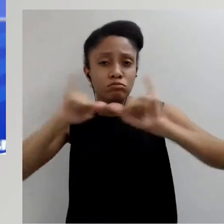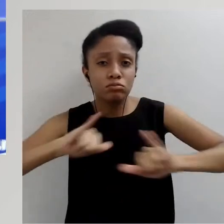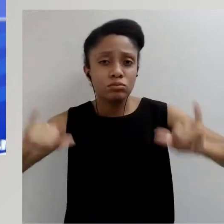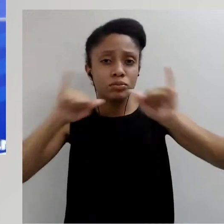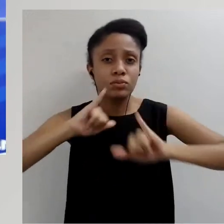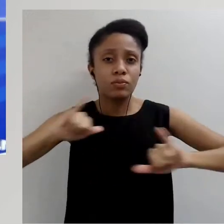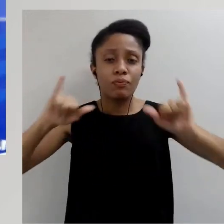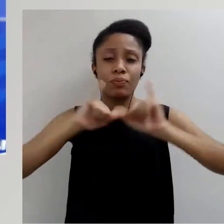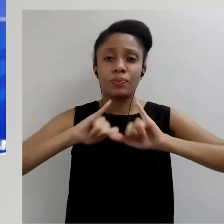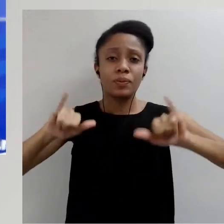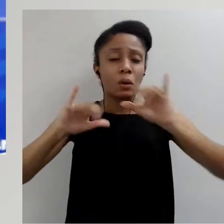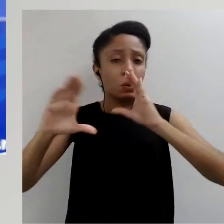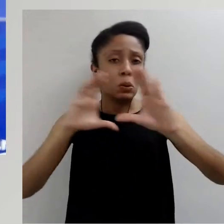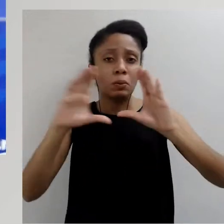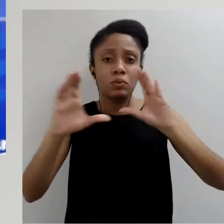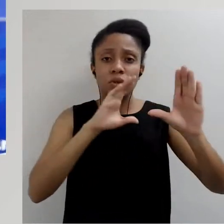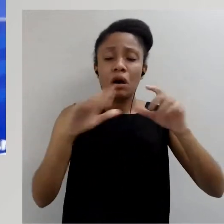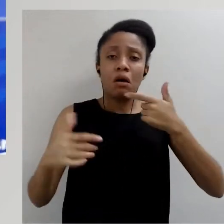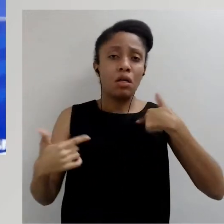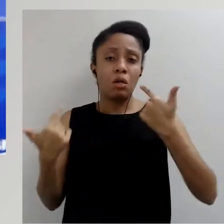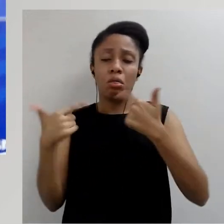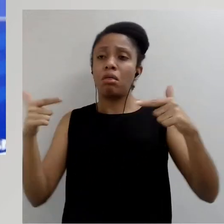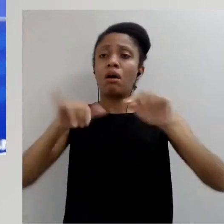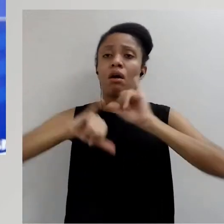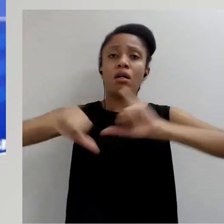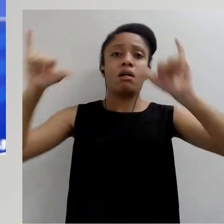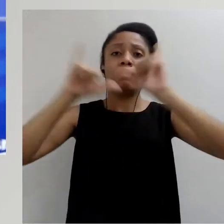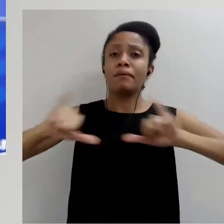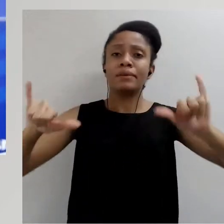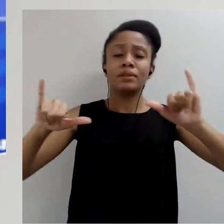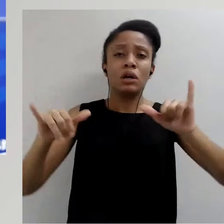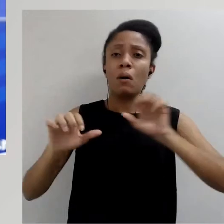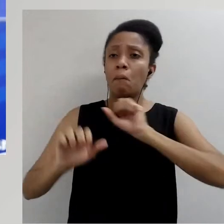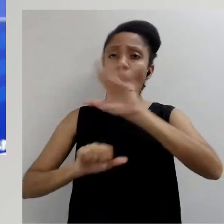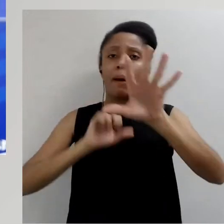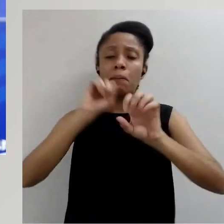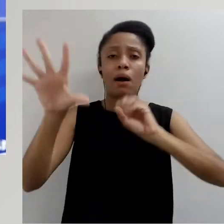publicity, doesn't matter for you to start